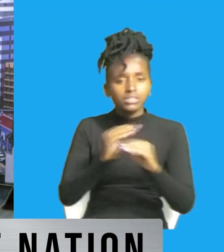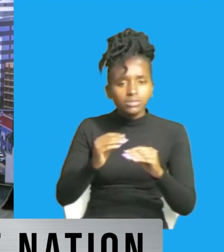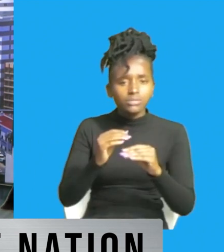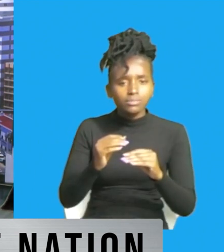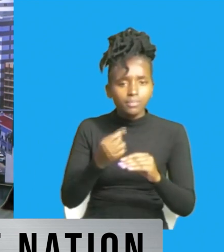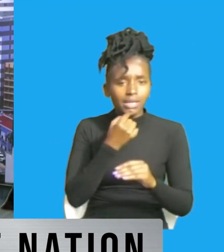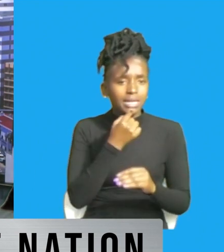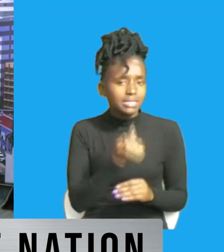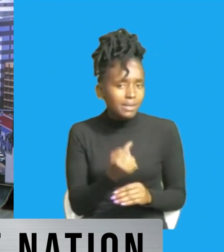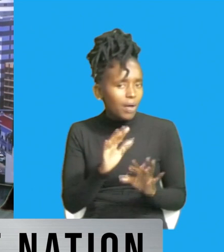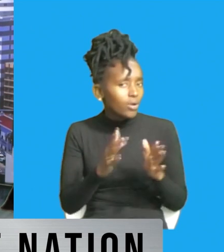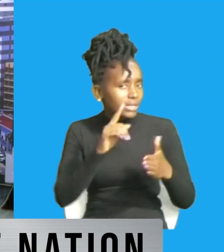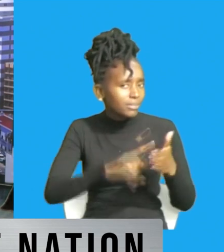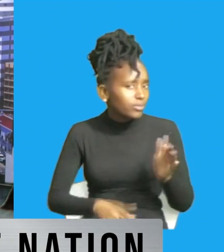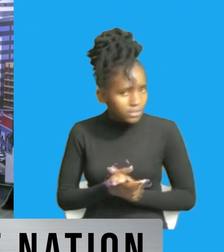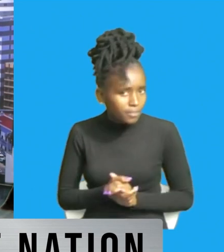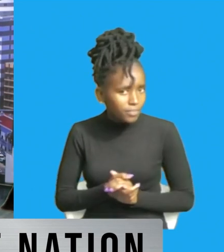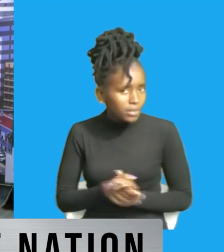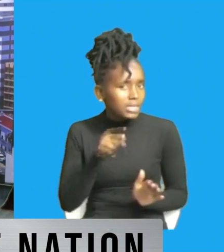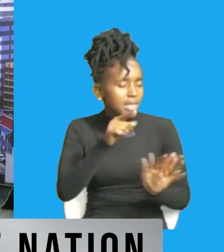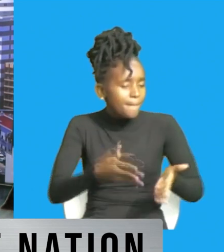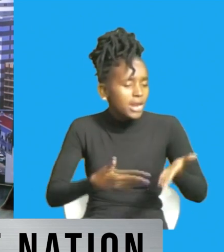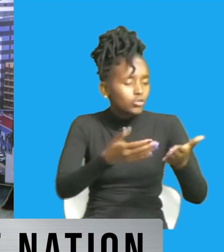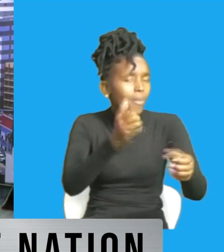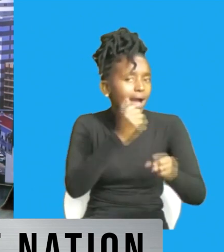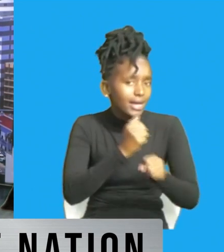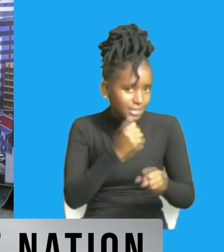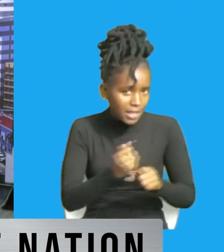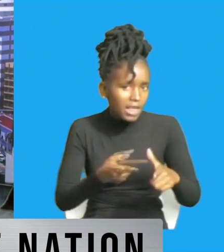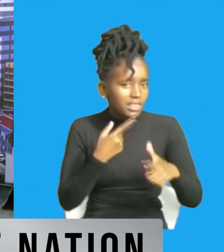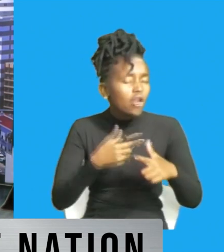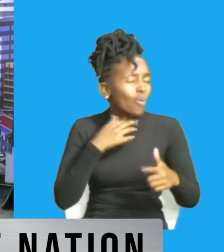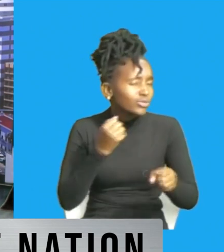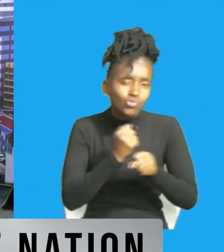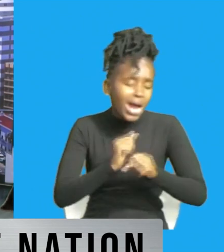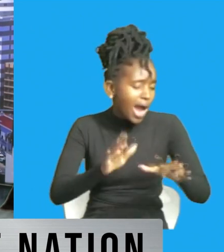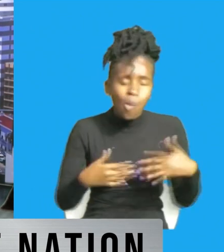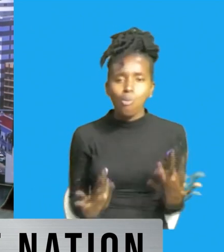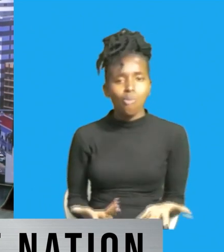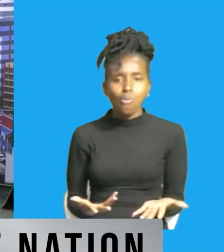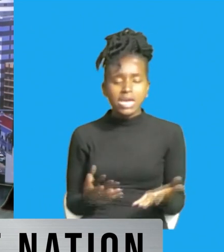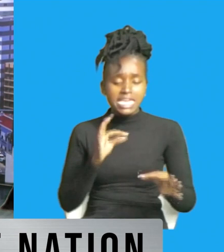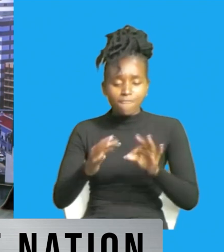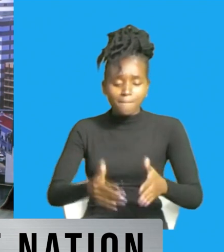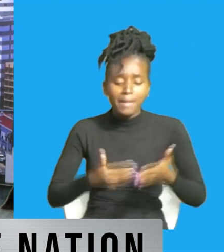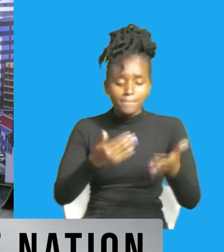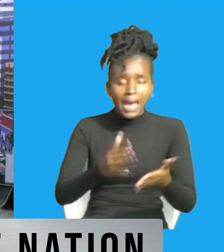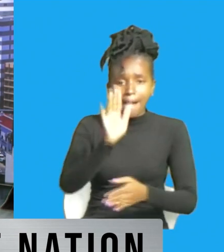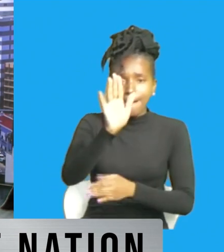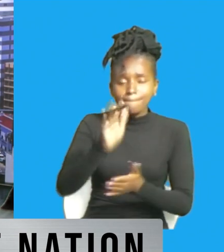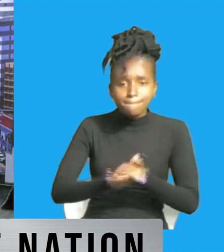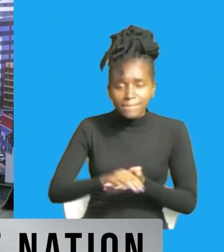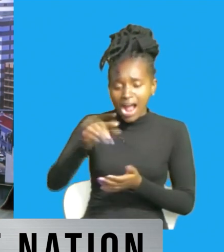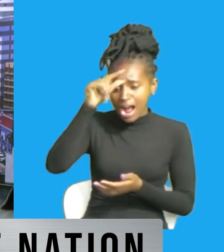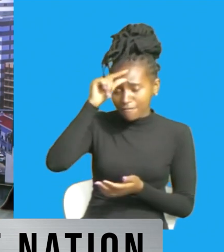mnataka kuifanya. I think he mentioned such a thing. Wacha wabunge wafanye kazi. If it was not the president, it was somebody in that